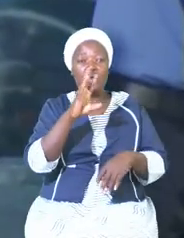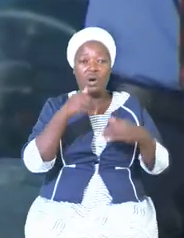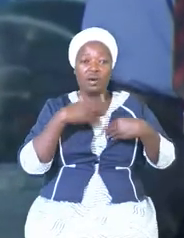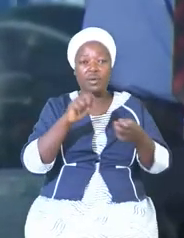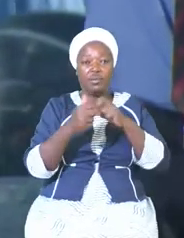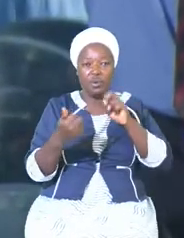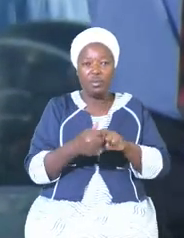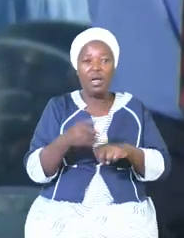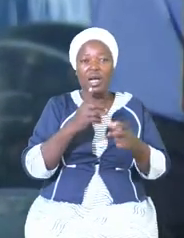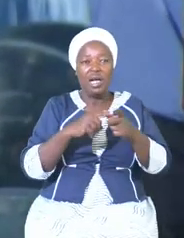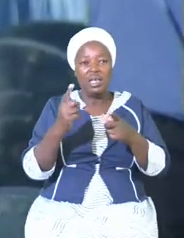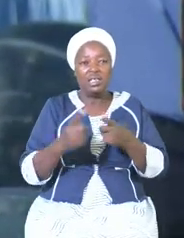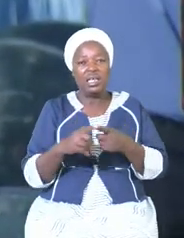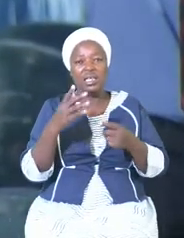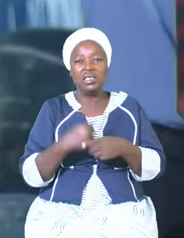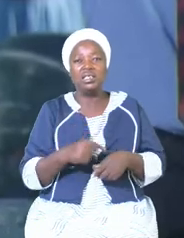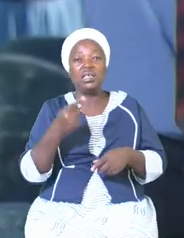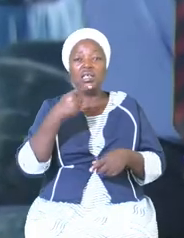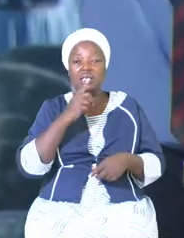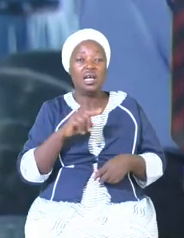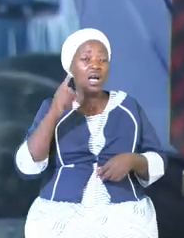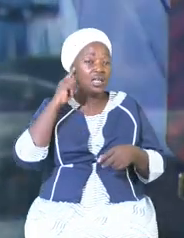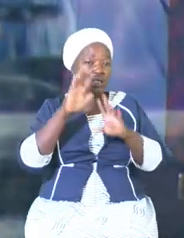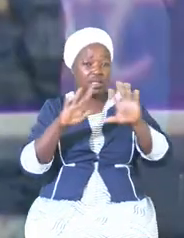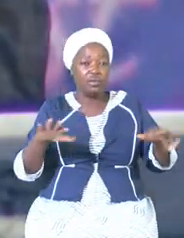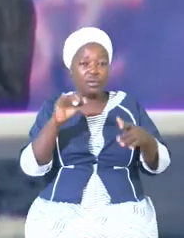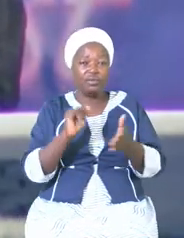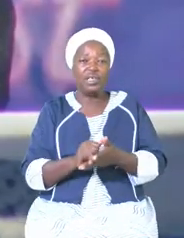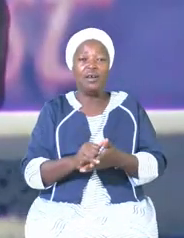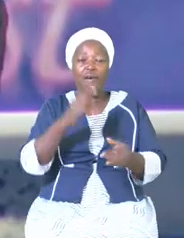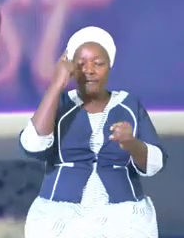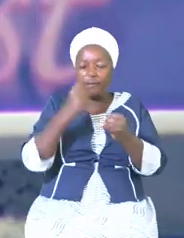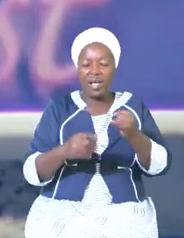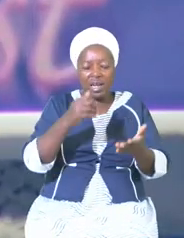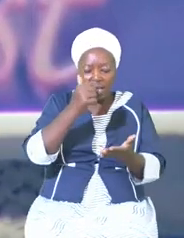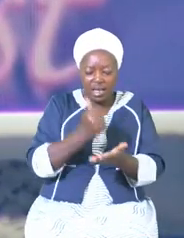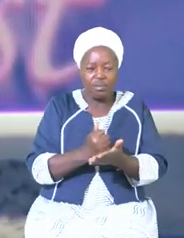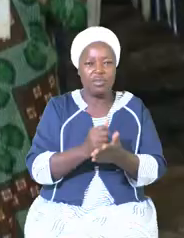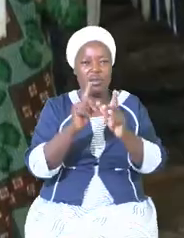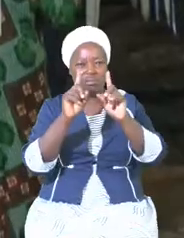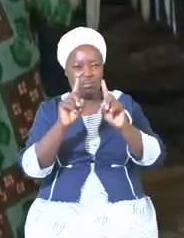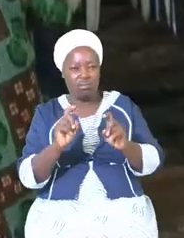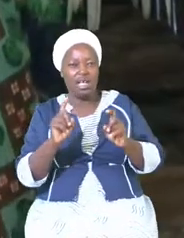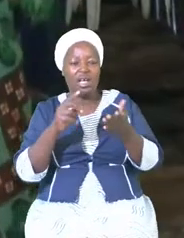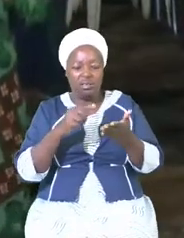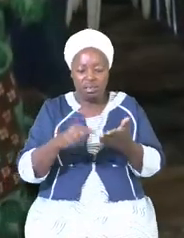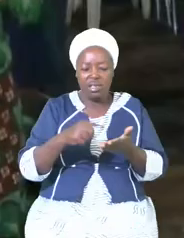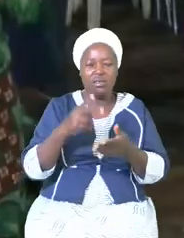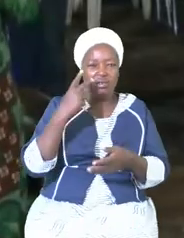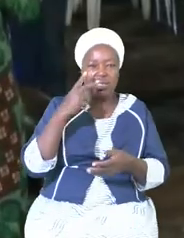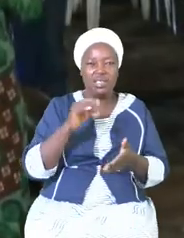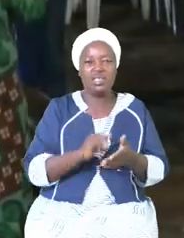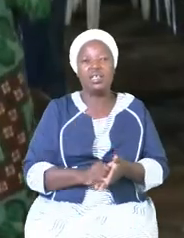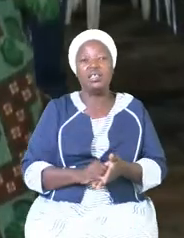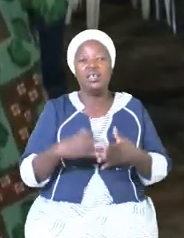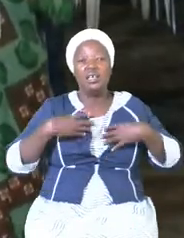and the sound of the final amen, you check up. Healing has come.